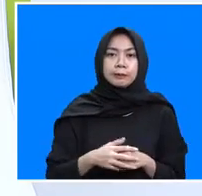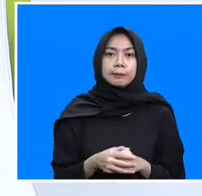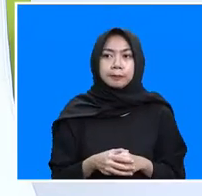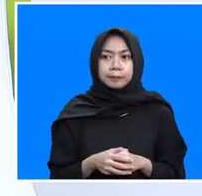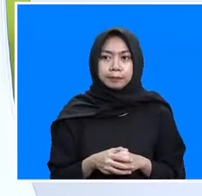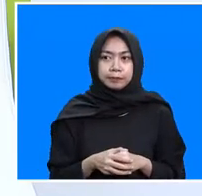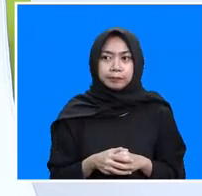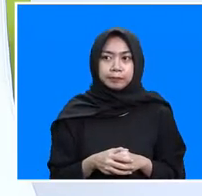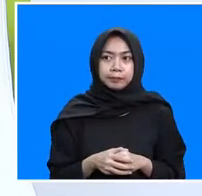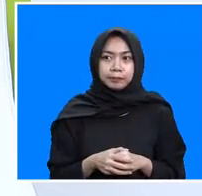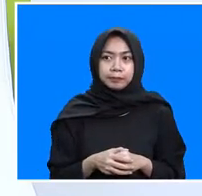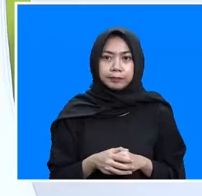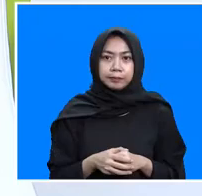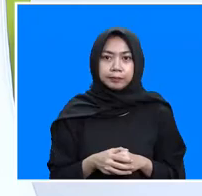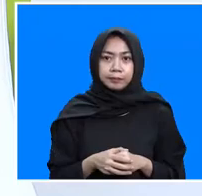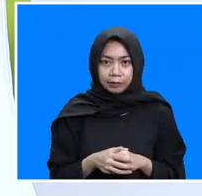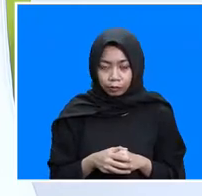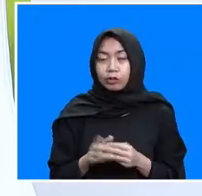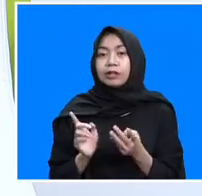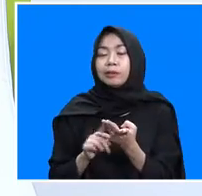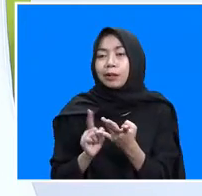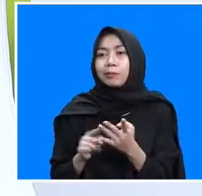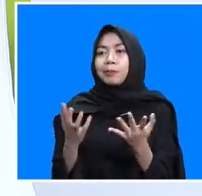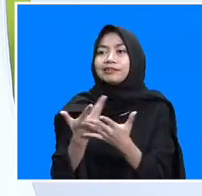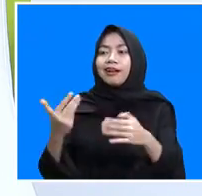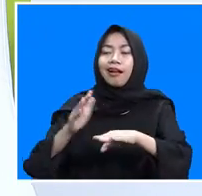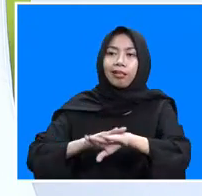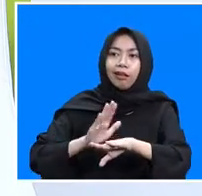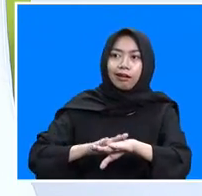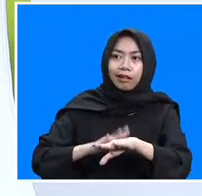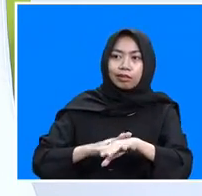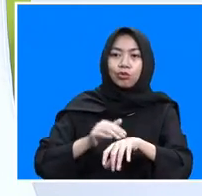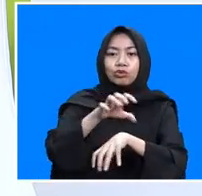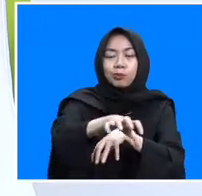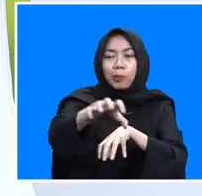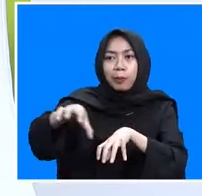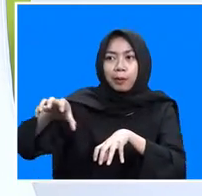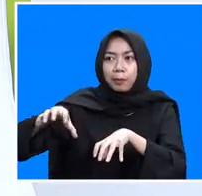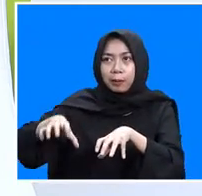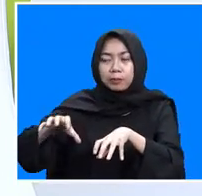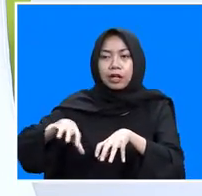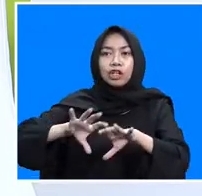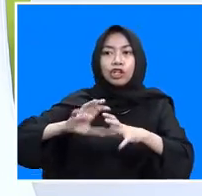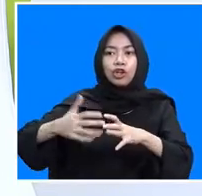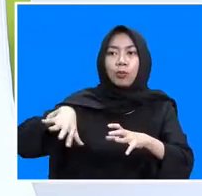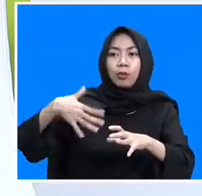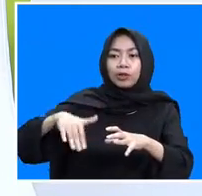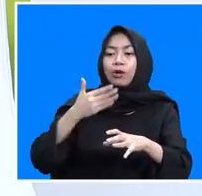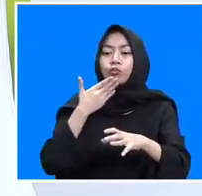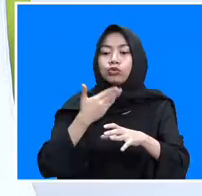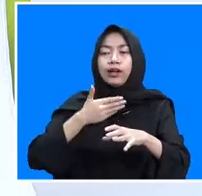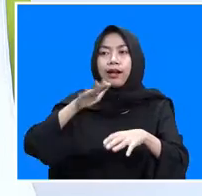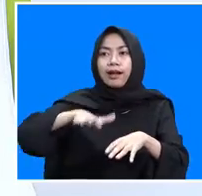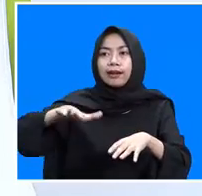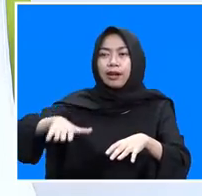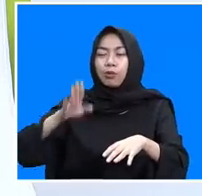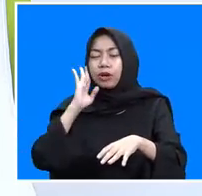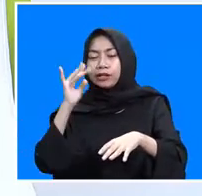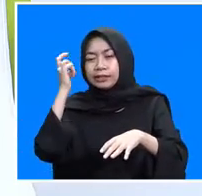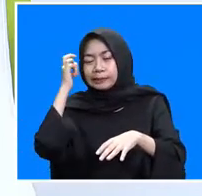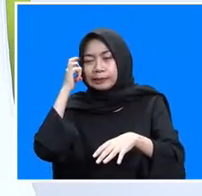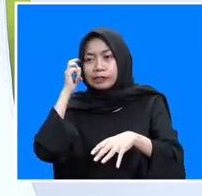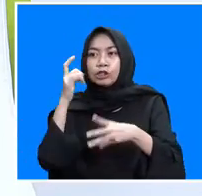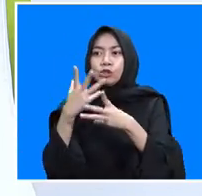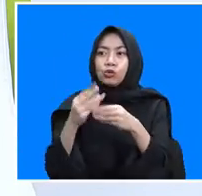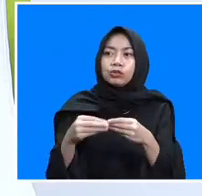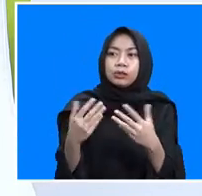level, for vulnerable and disadvantaged people in young children, what we do is that we